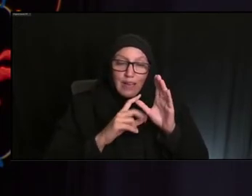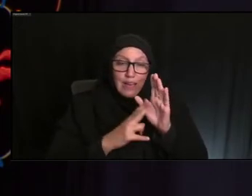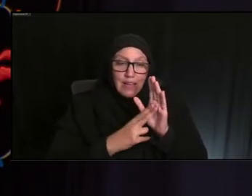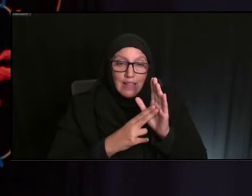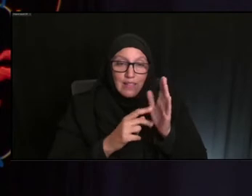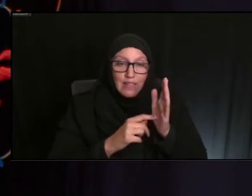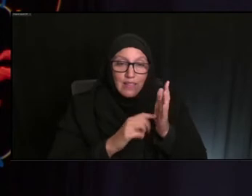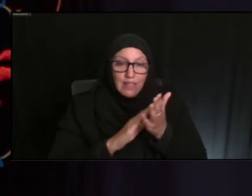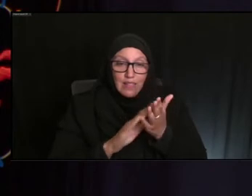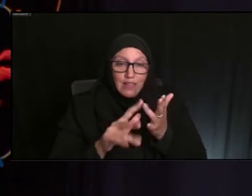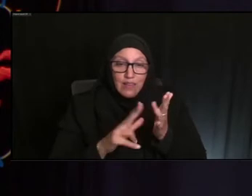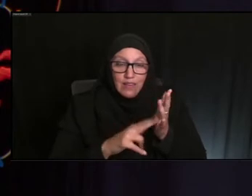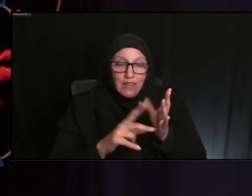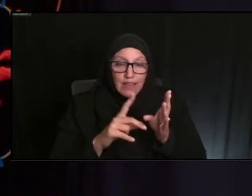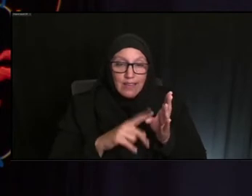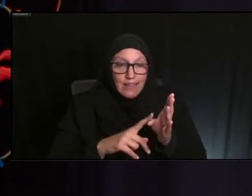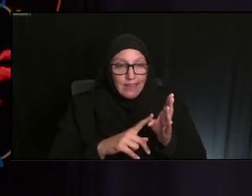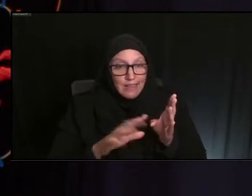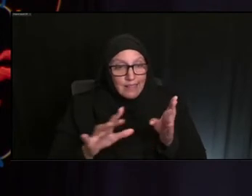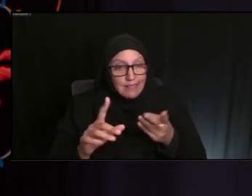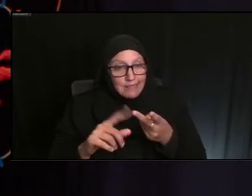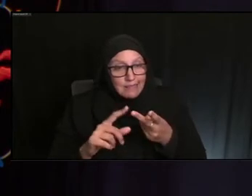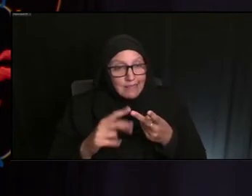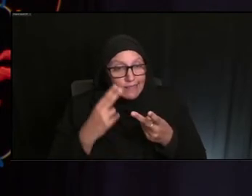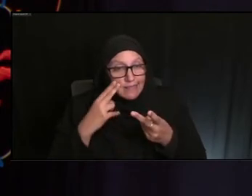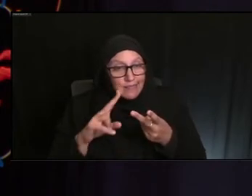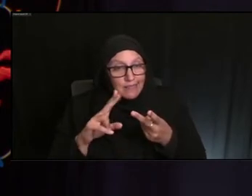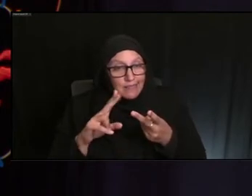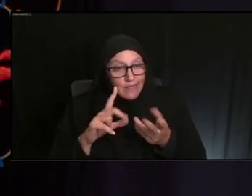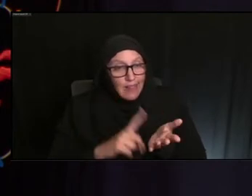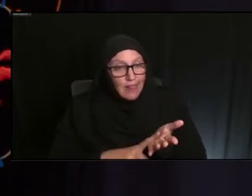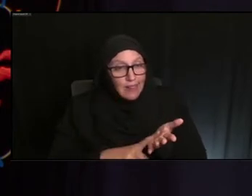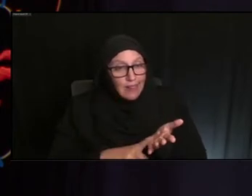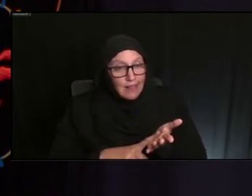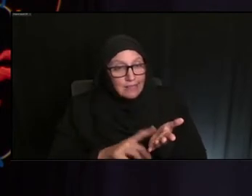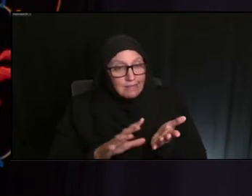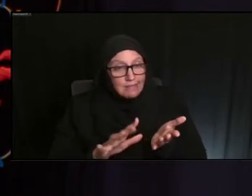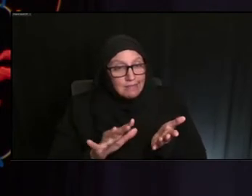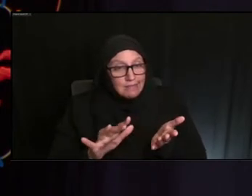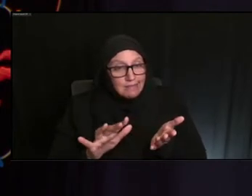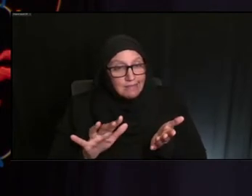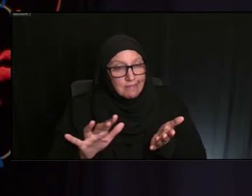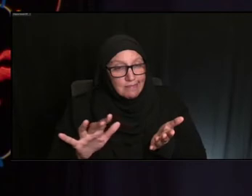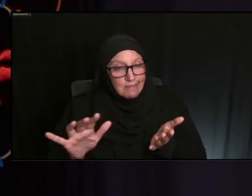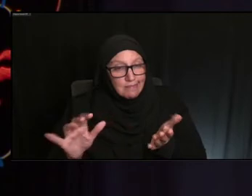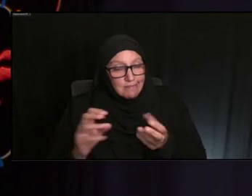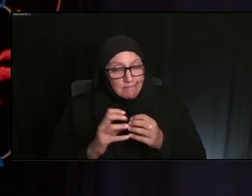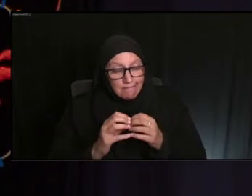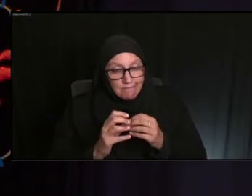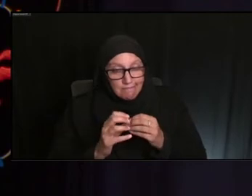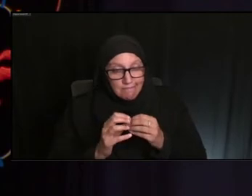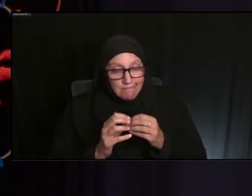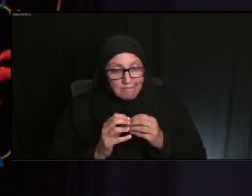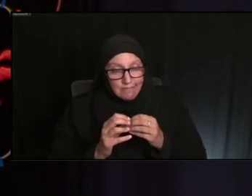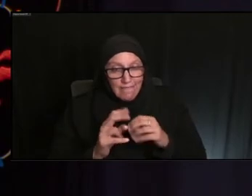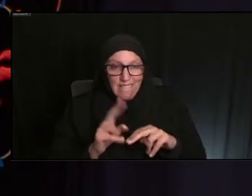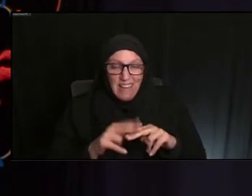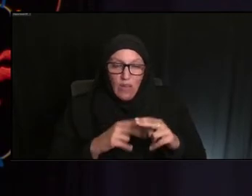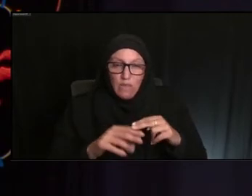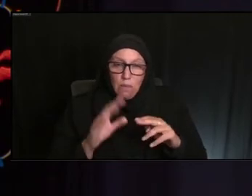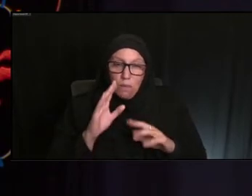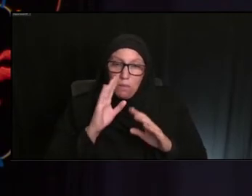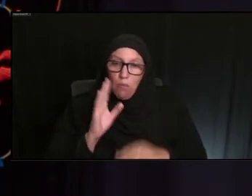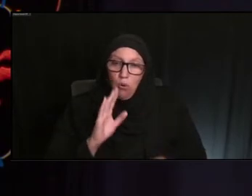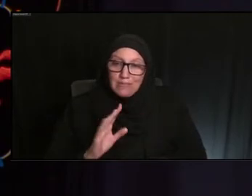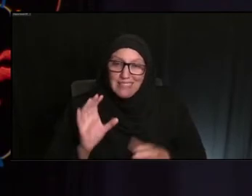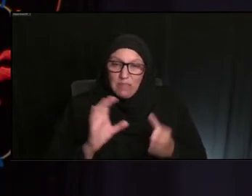in a chemist's room, starts with an L, his surname. Father of modern chemistry. No chemists in the room, all